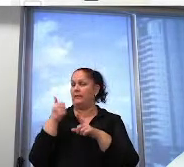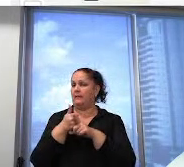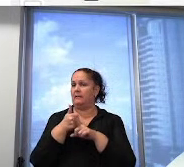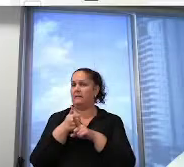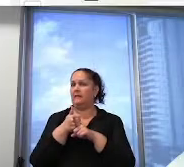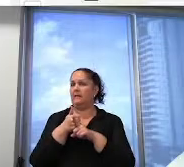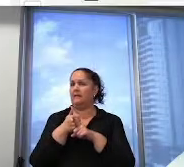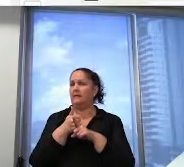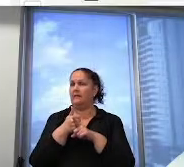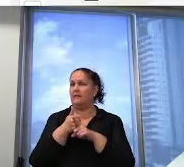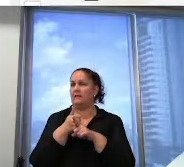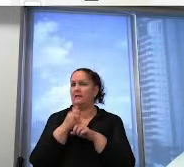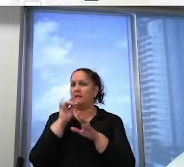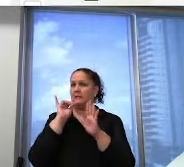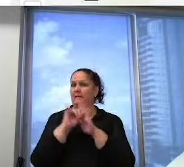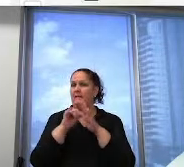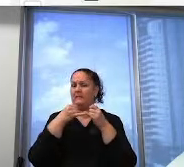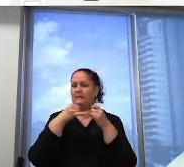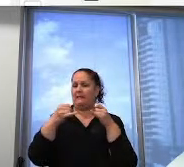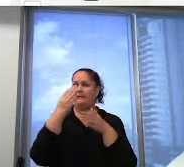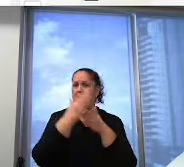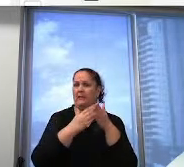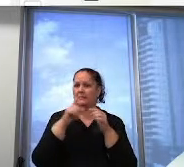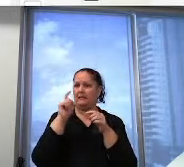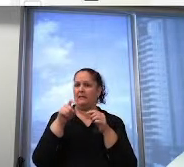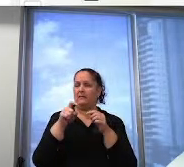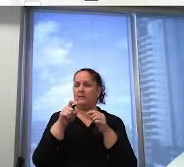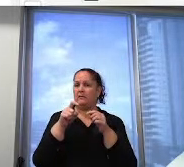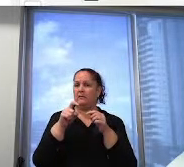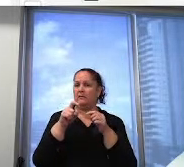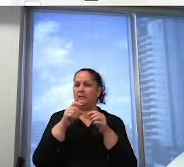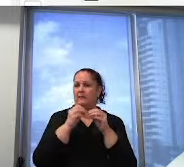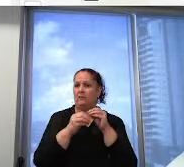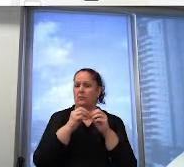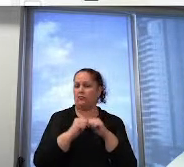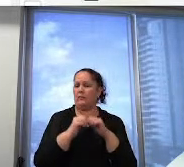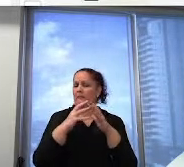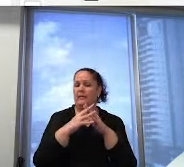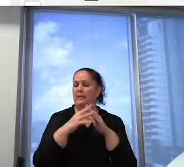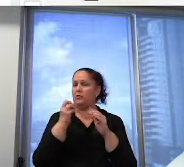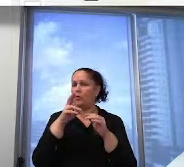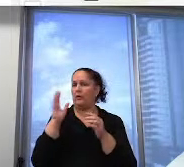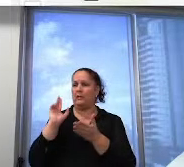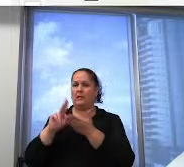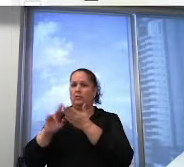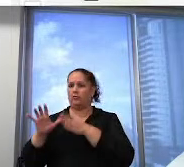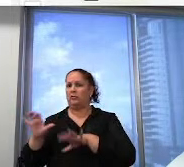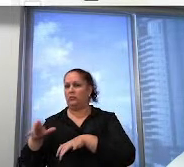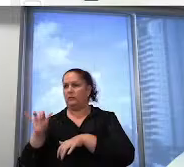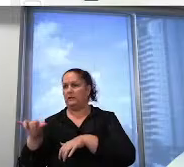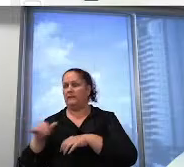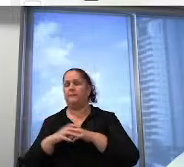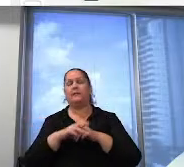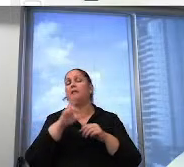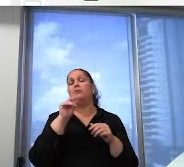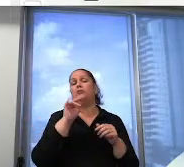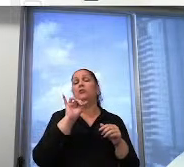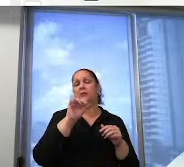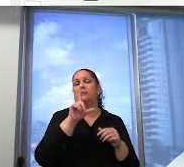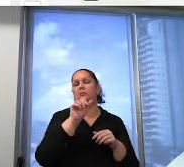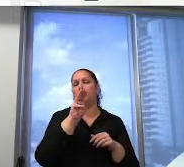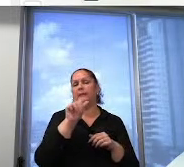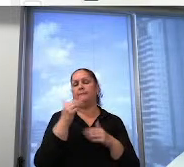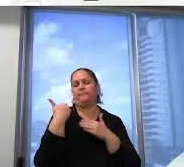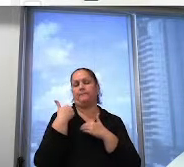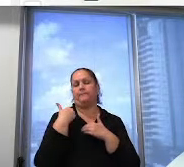So is Luma itself identifying the line segments that need to get rebuilt, or are contractors doing that as